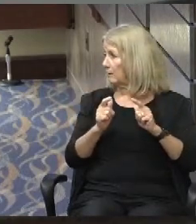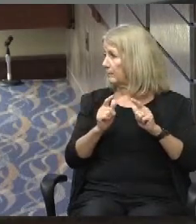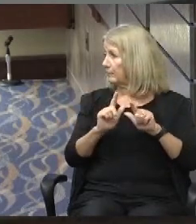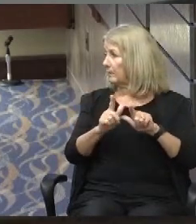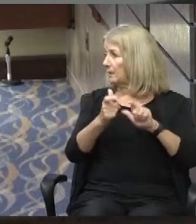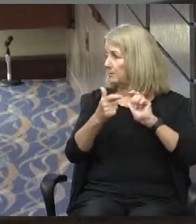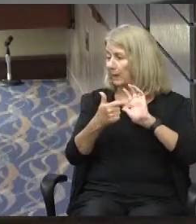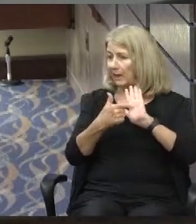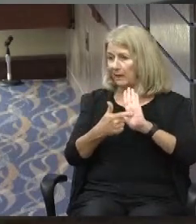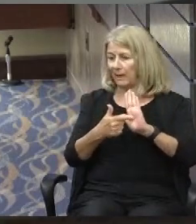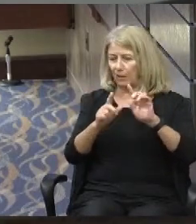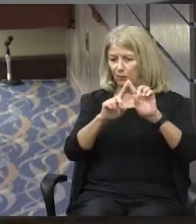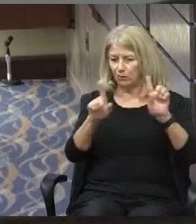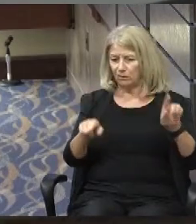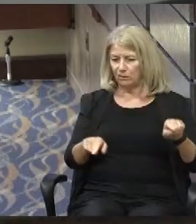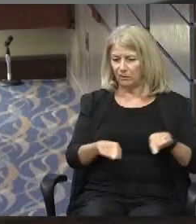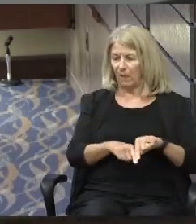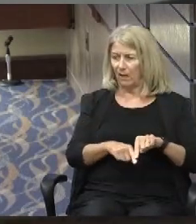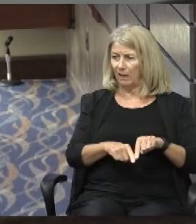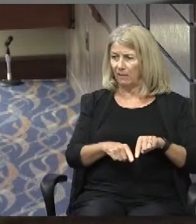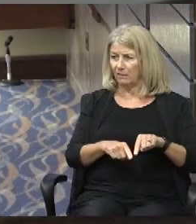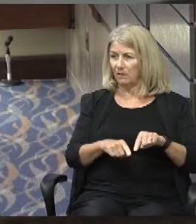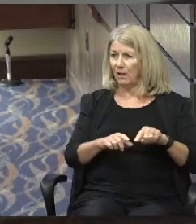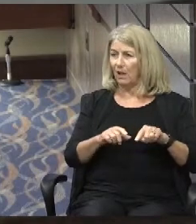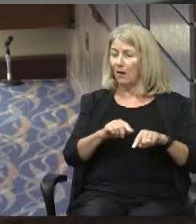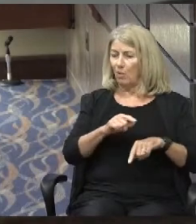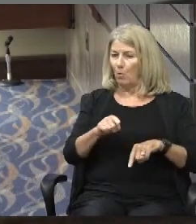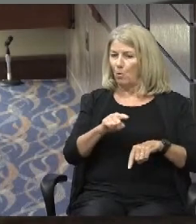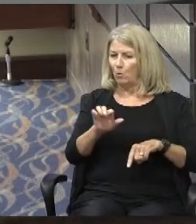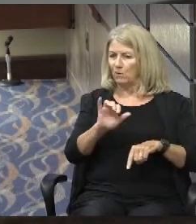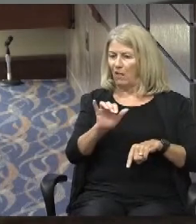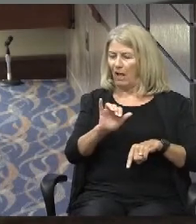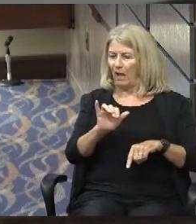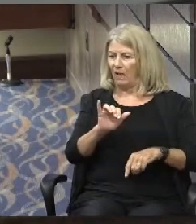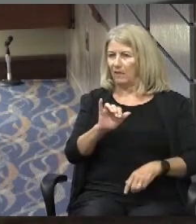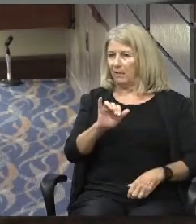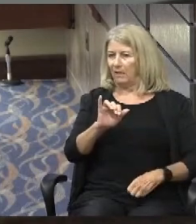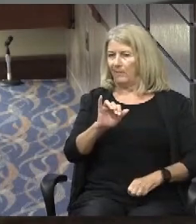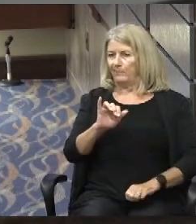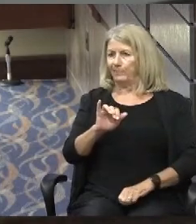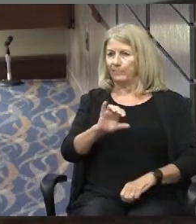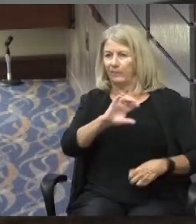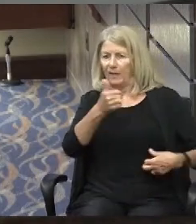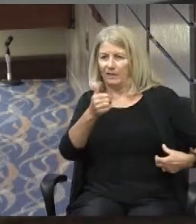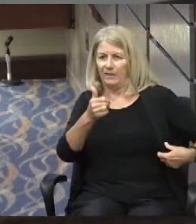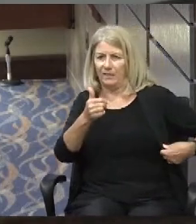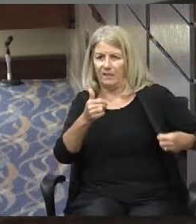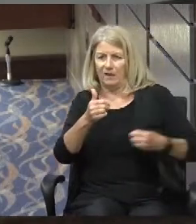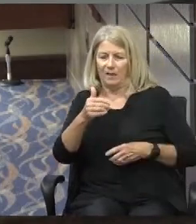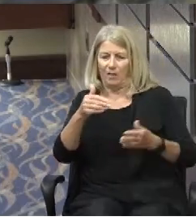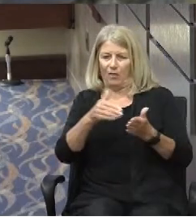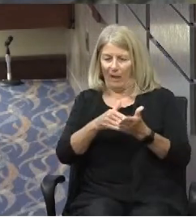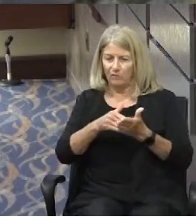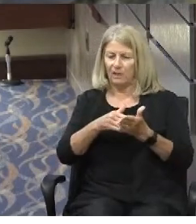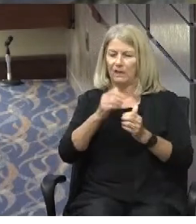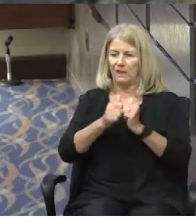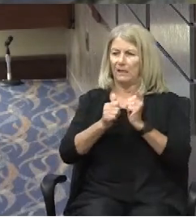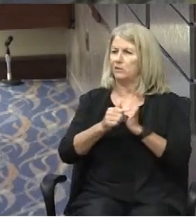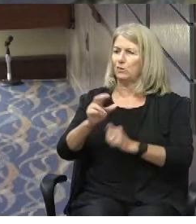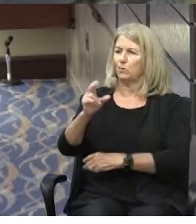indicator signs, how much, I mean, are those like, what, are they $10,000 a piece or 100 or?